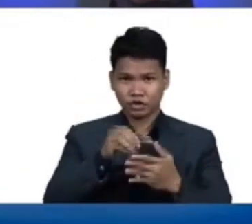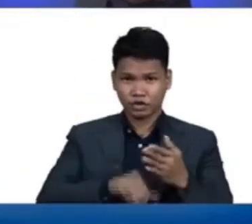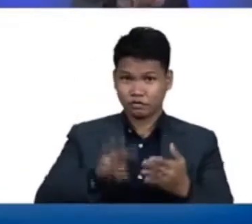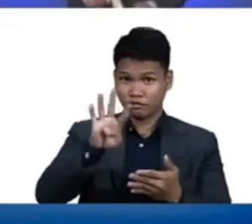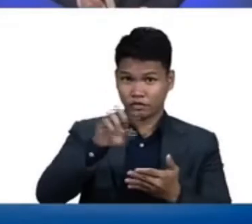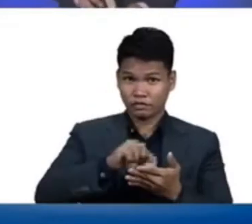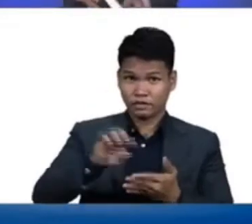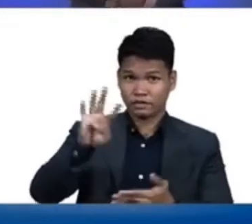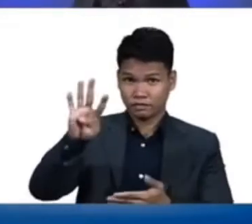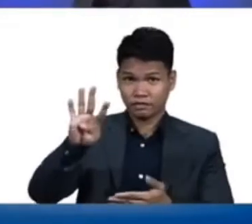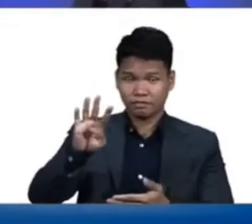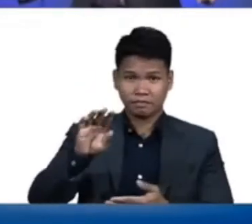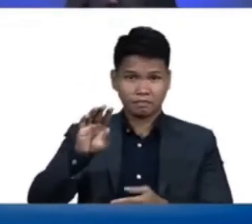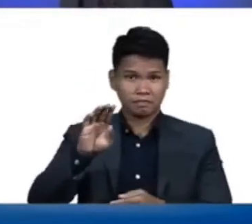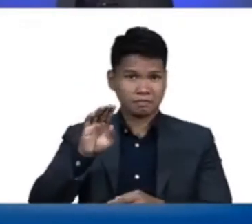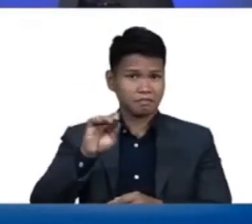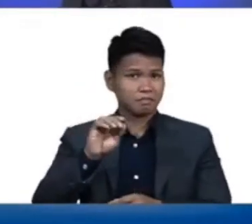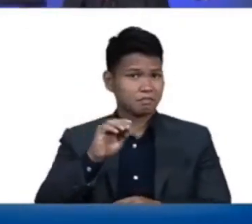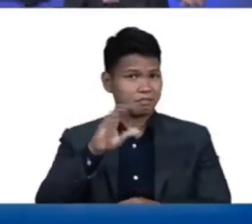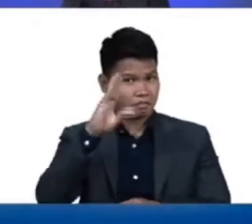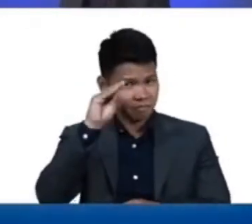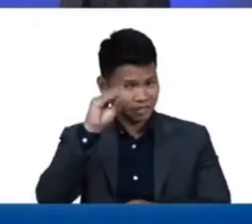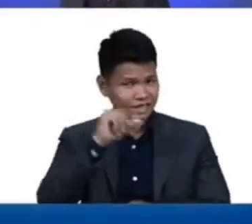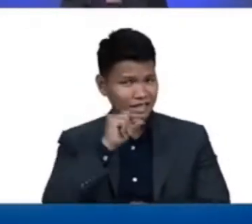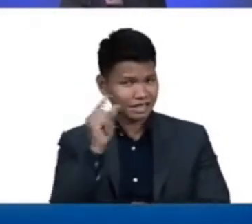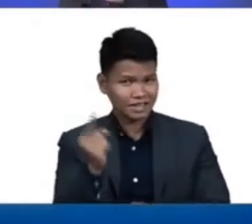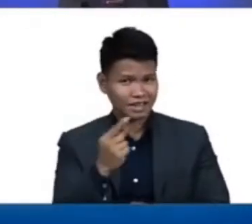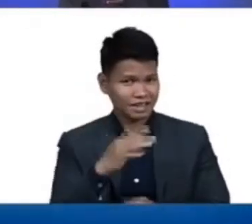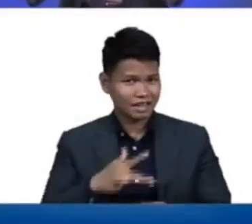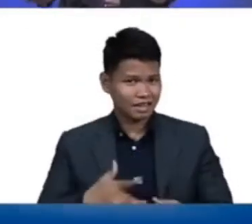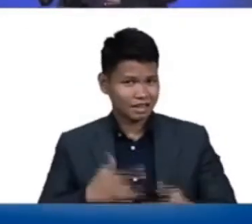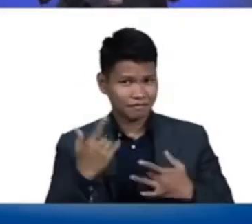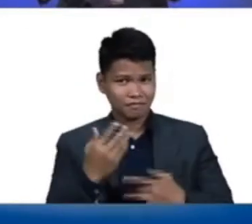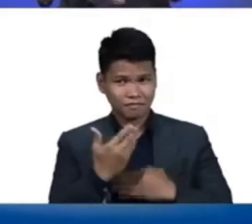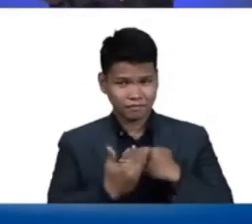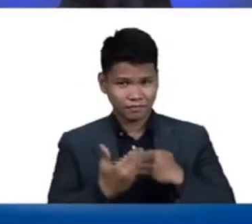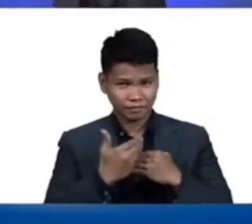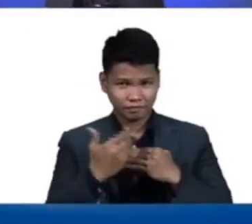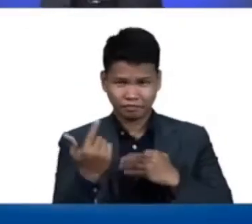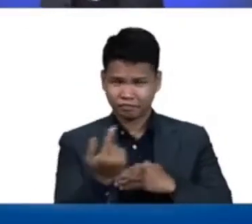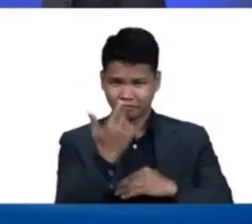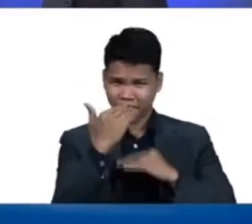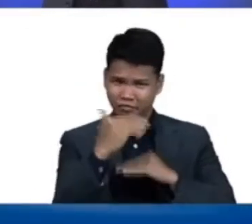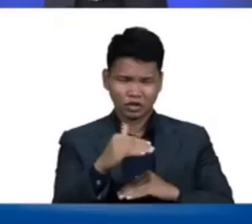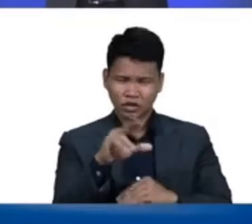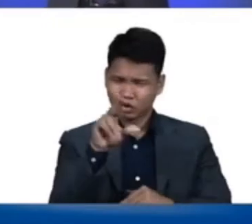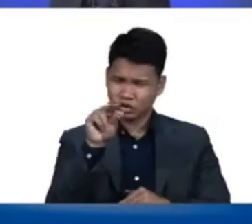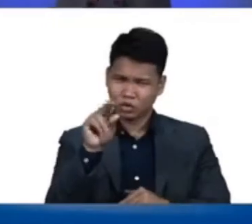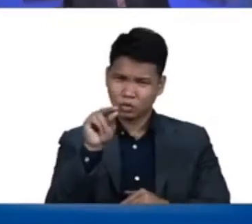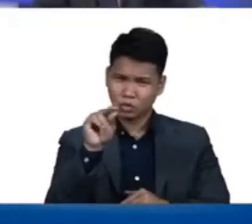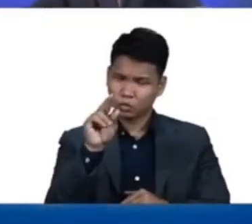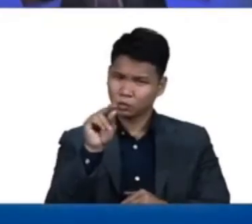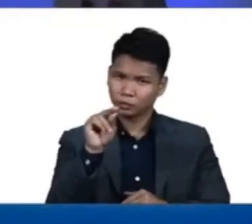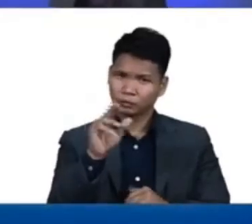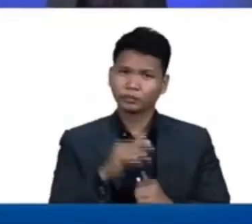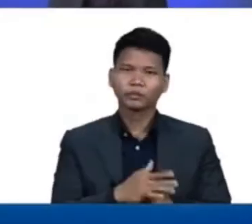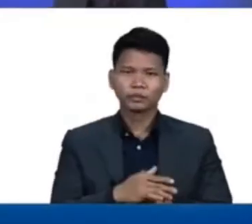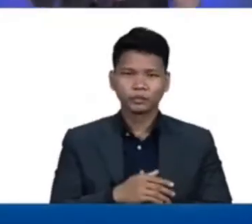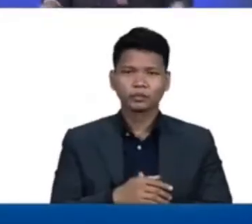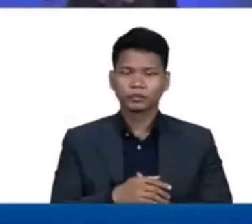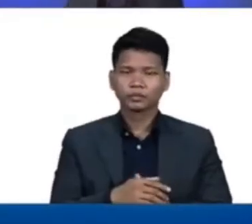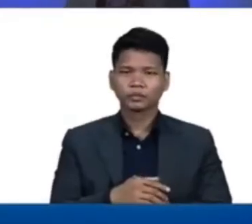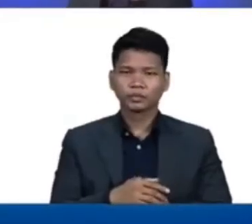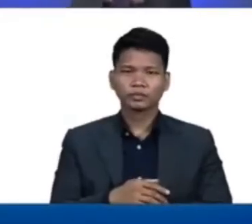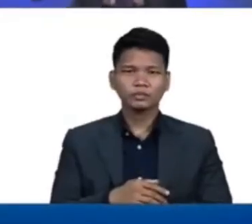verse 4 Men shall not live by bread alone. Ang tao po ay hindi nabubuhay sa